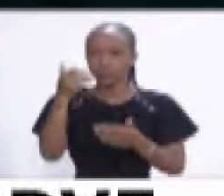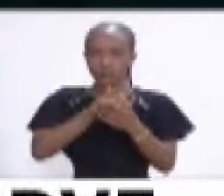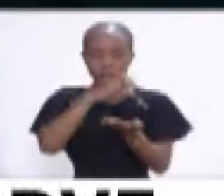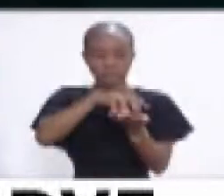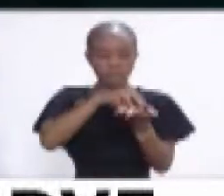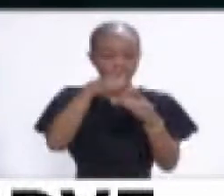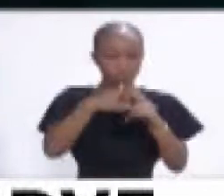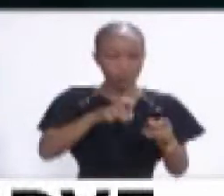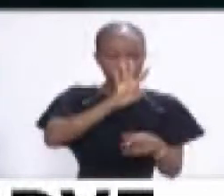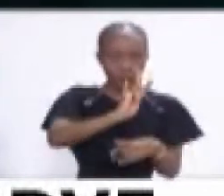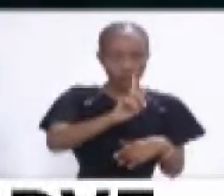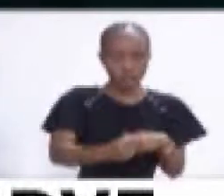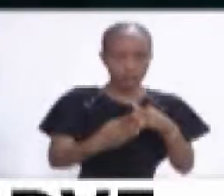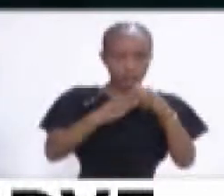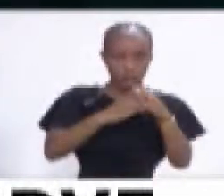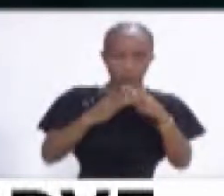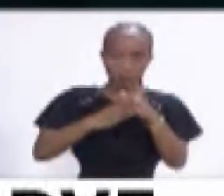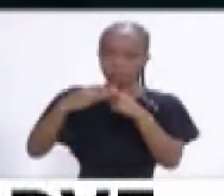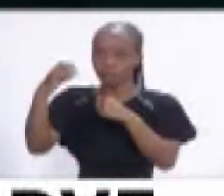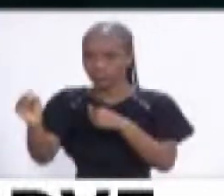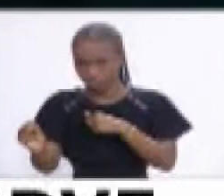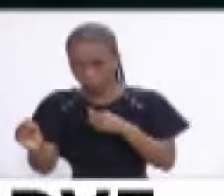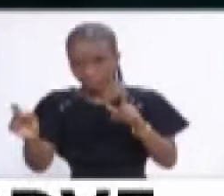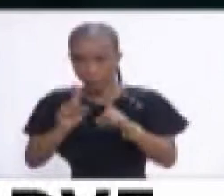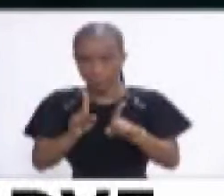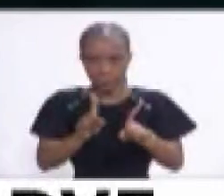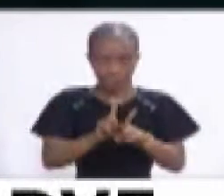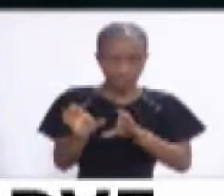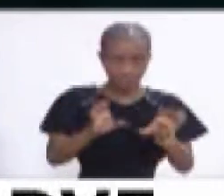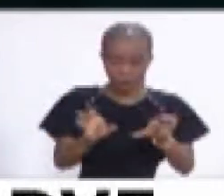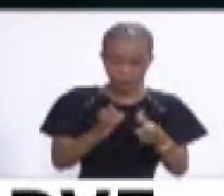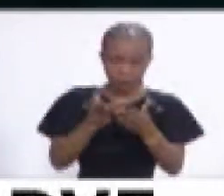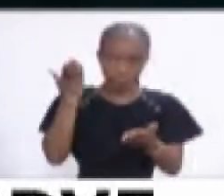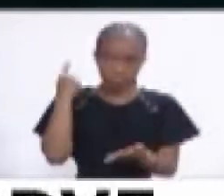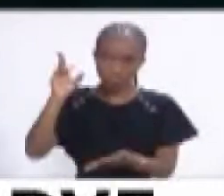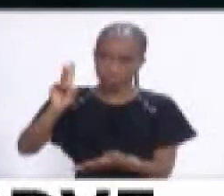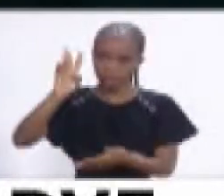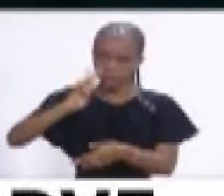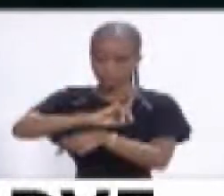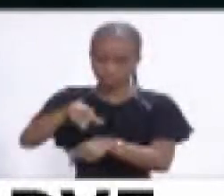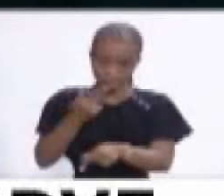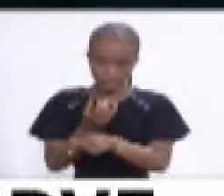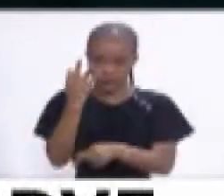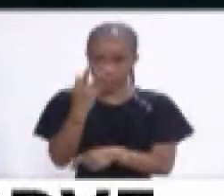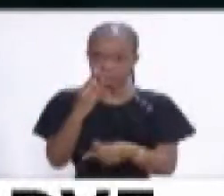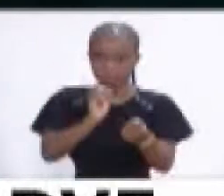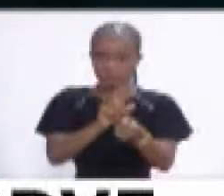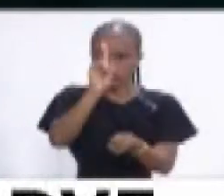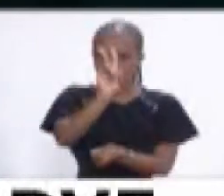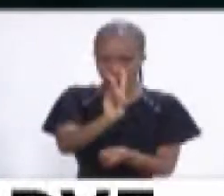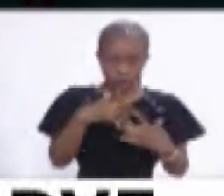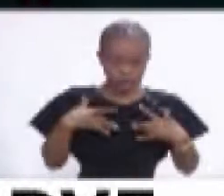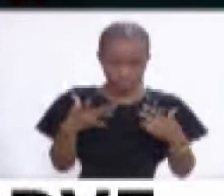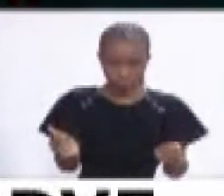cases were from a sample size of 4,995 that was tested in the last 24 hours. Now, 312 patients